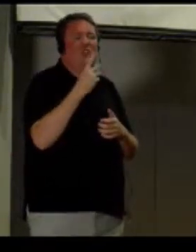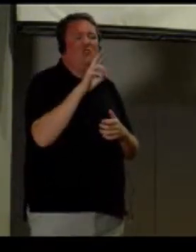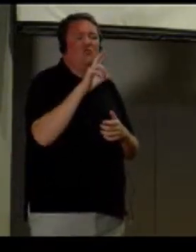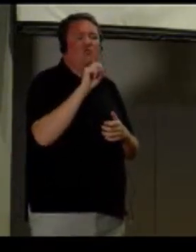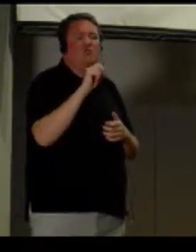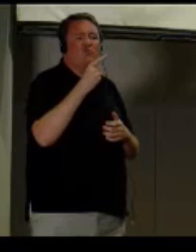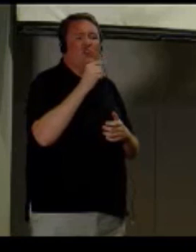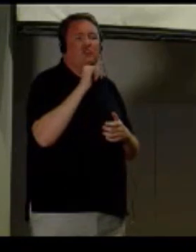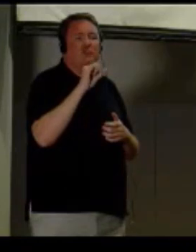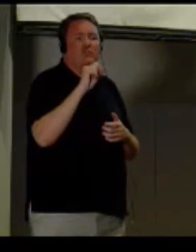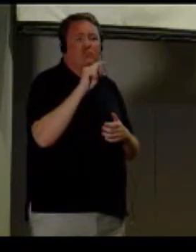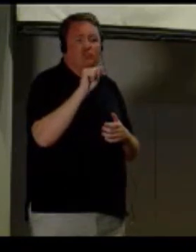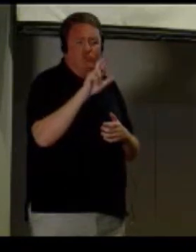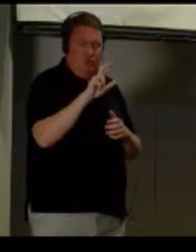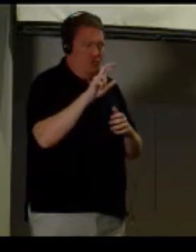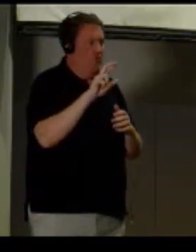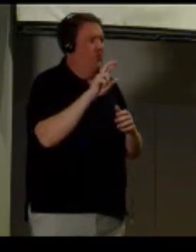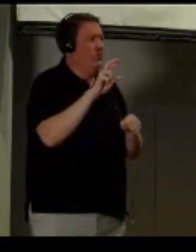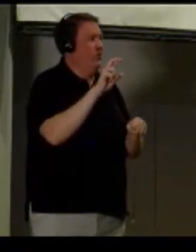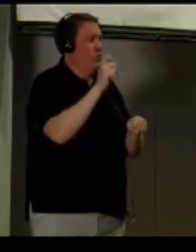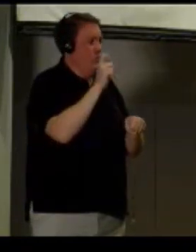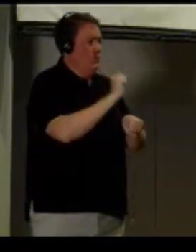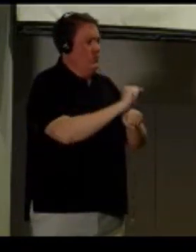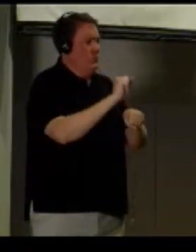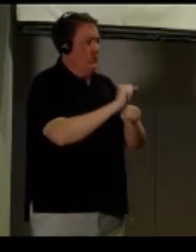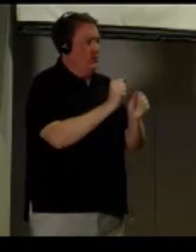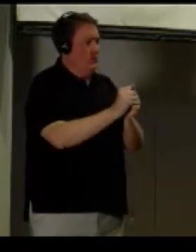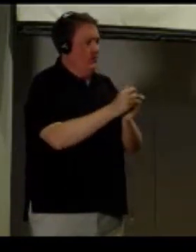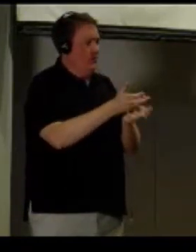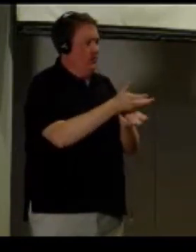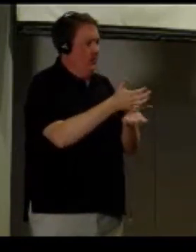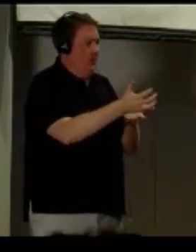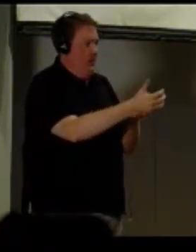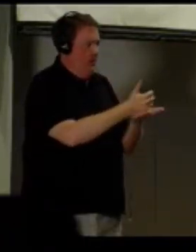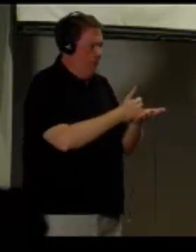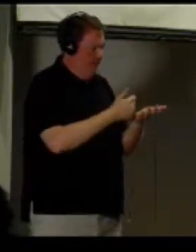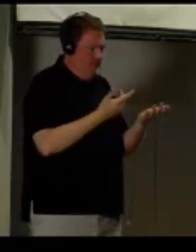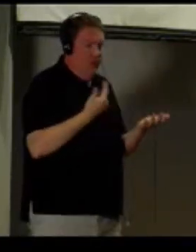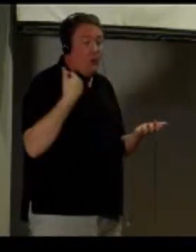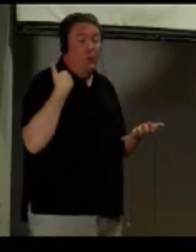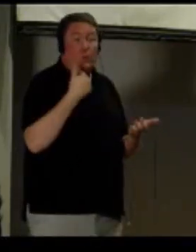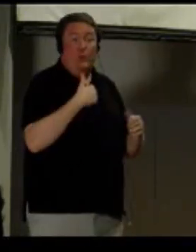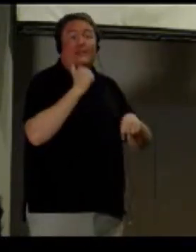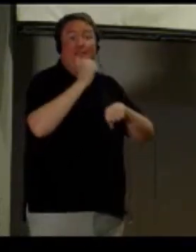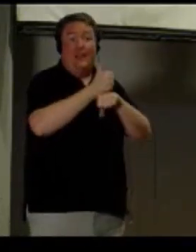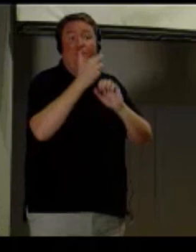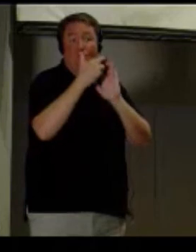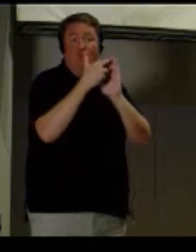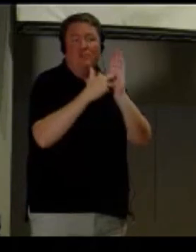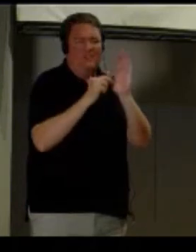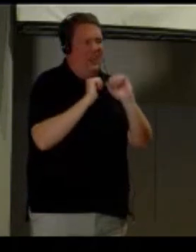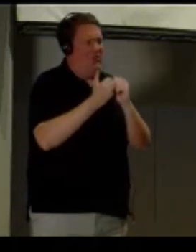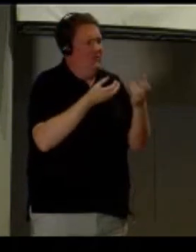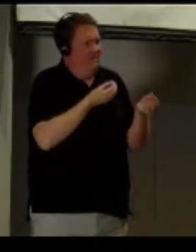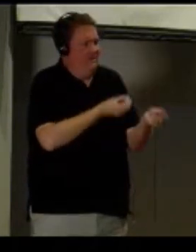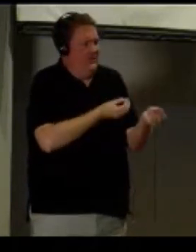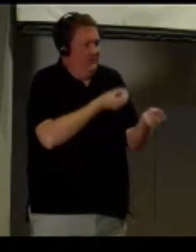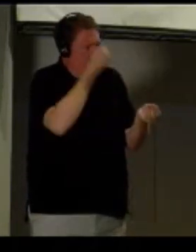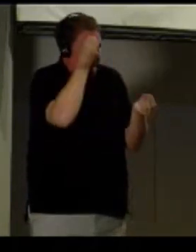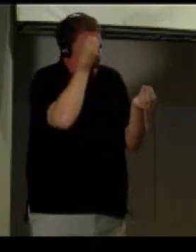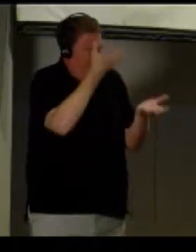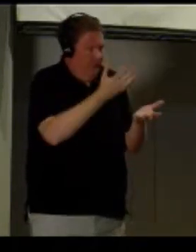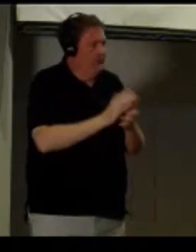the collection, and we had certain guidelines for putting in information. And one was about whether or